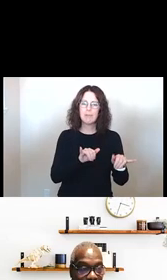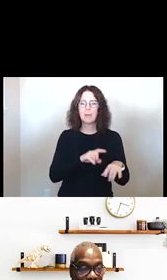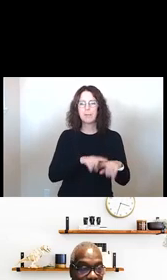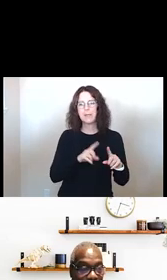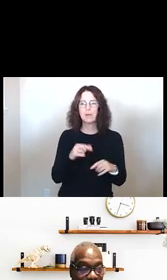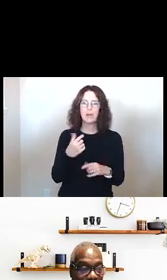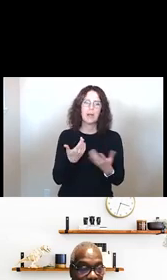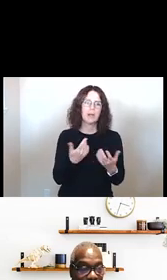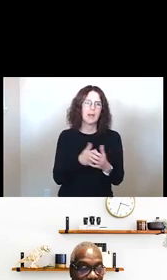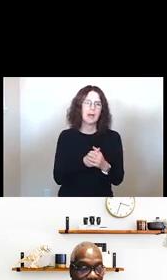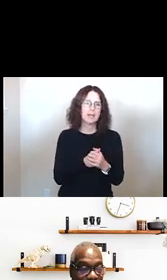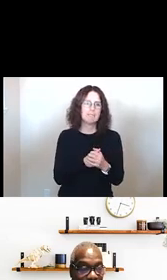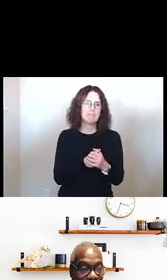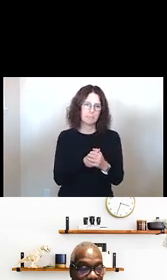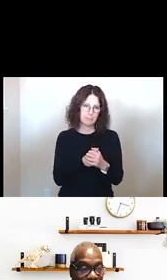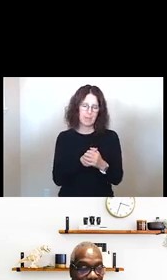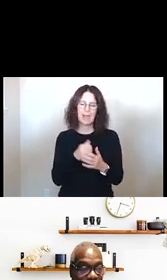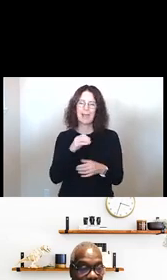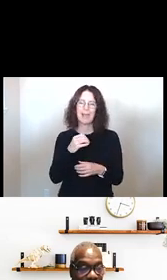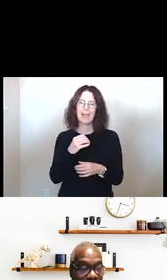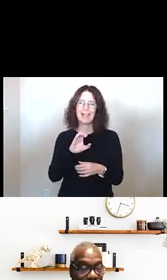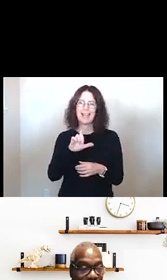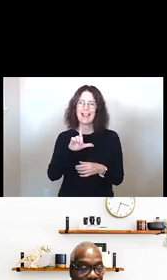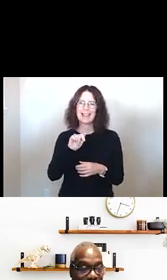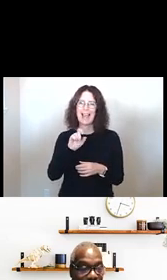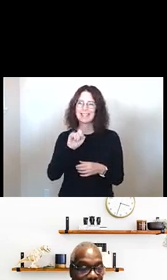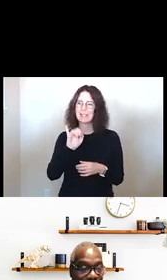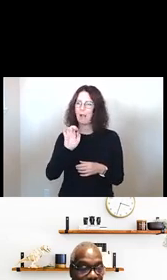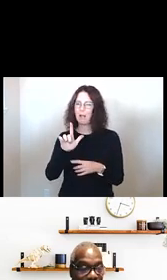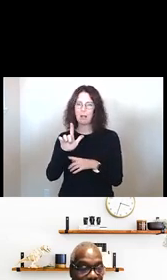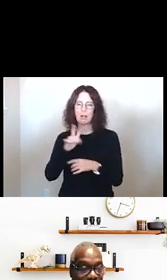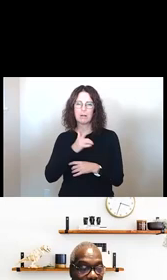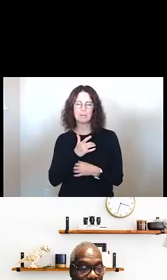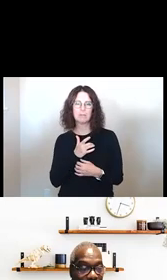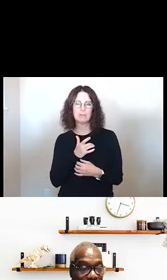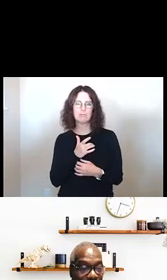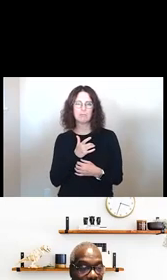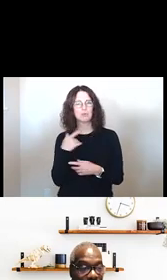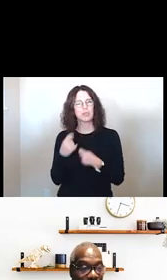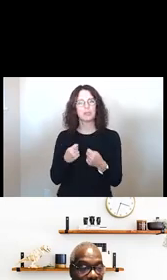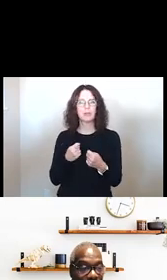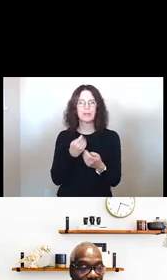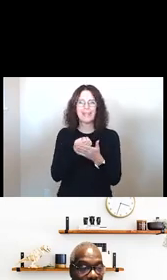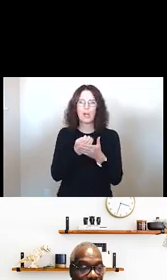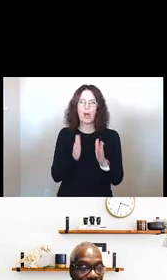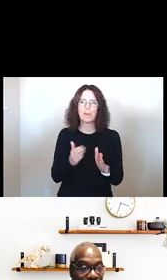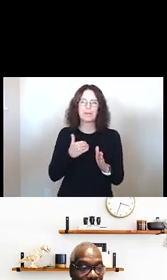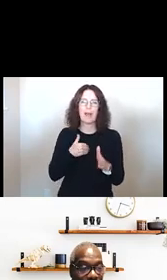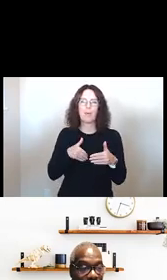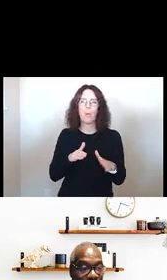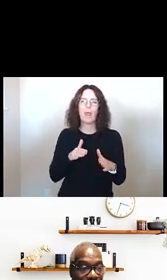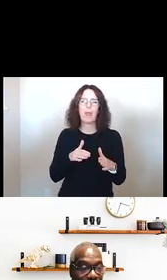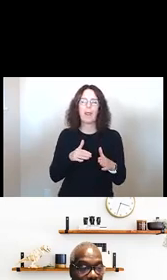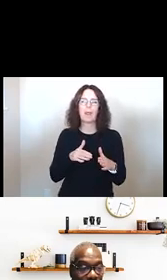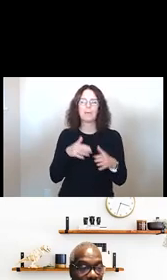economists has a very they have a very specific way of looking at the world. You hear us talking